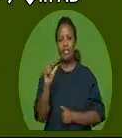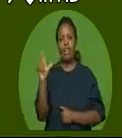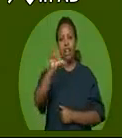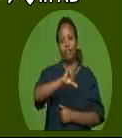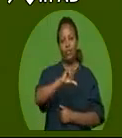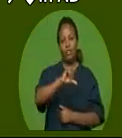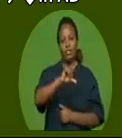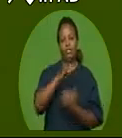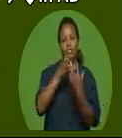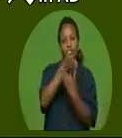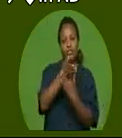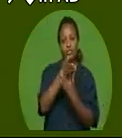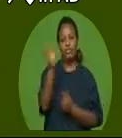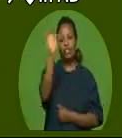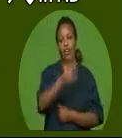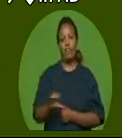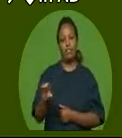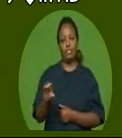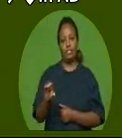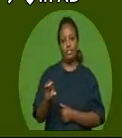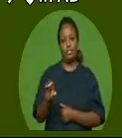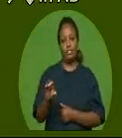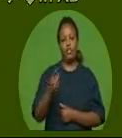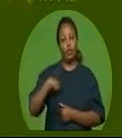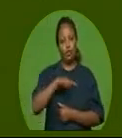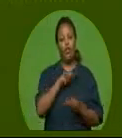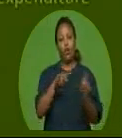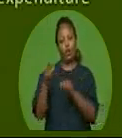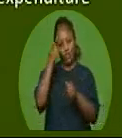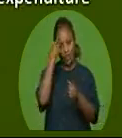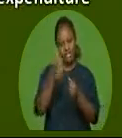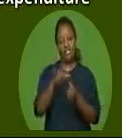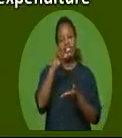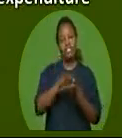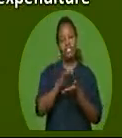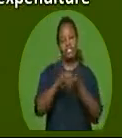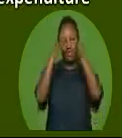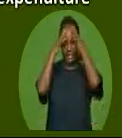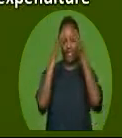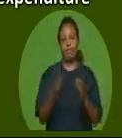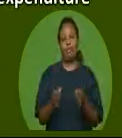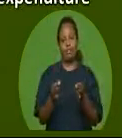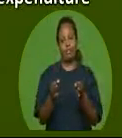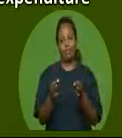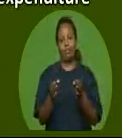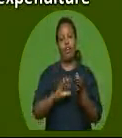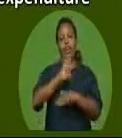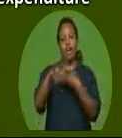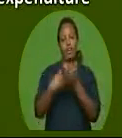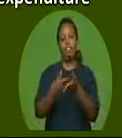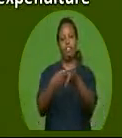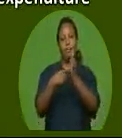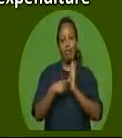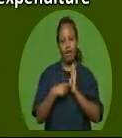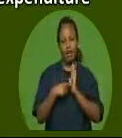a leftward shift of the curve. We also noted that the determinants of